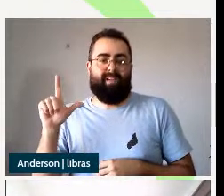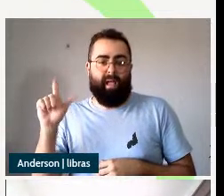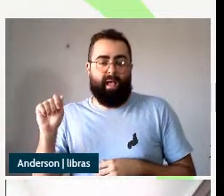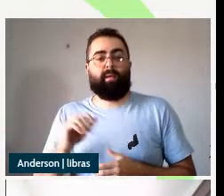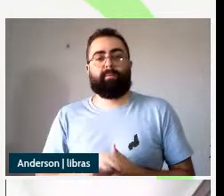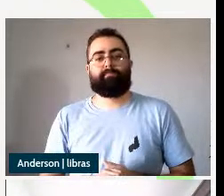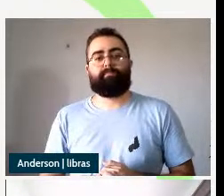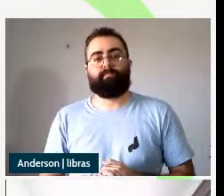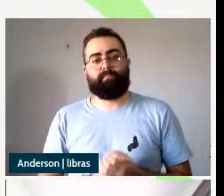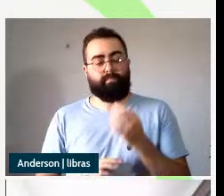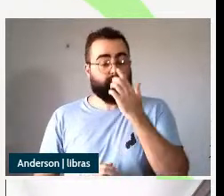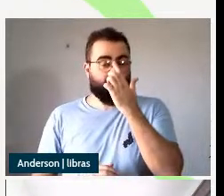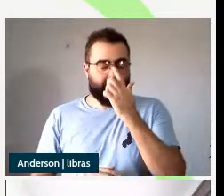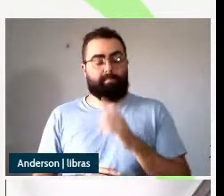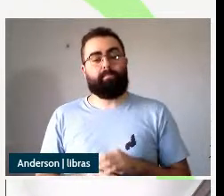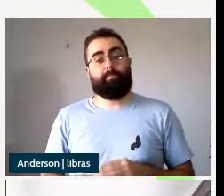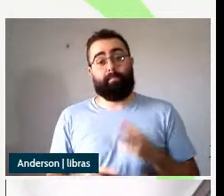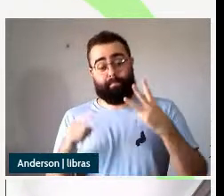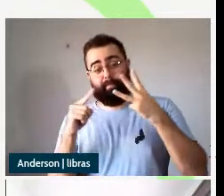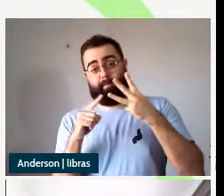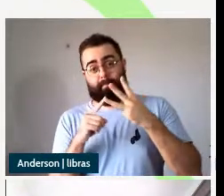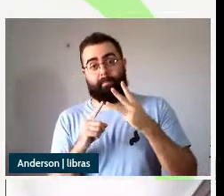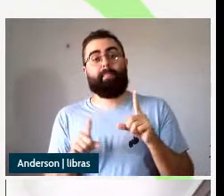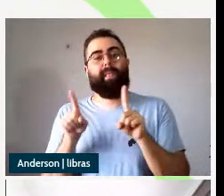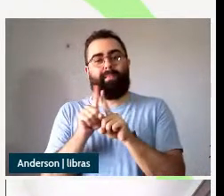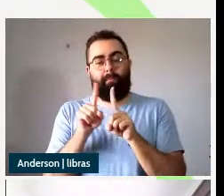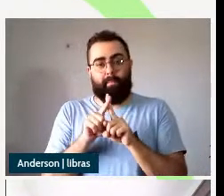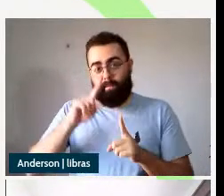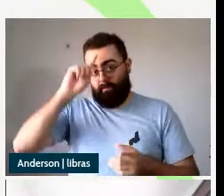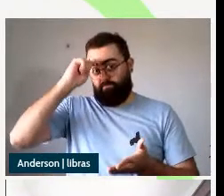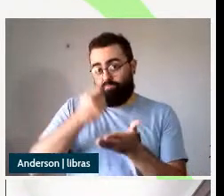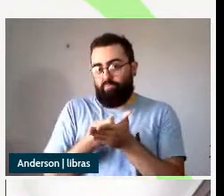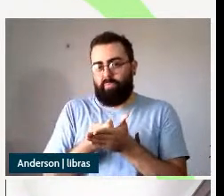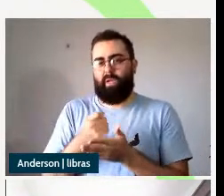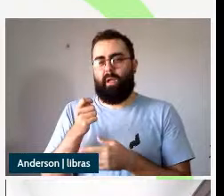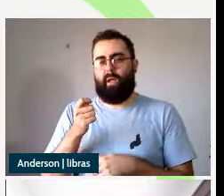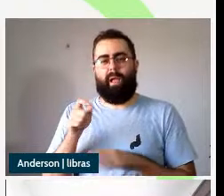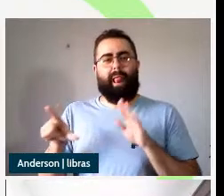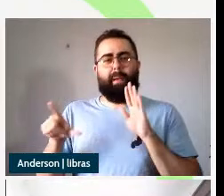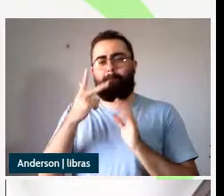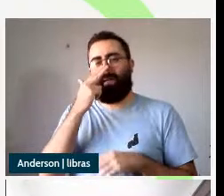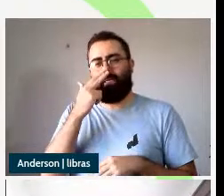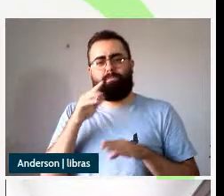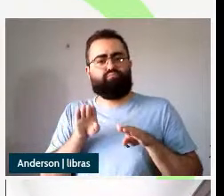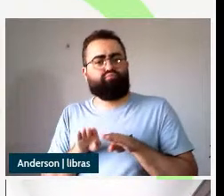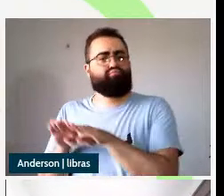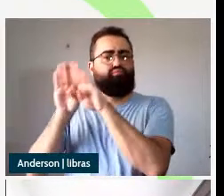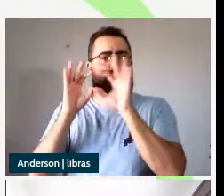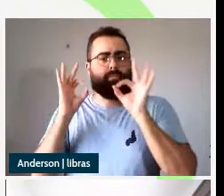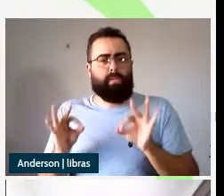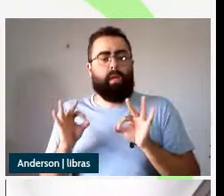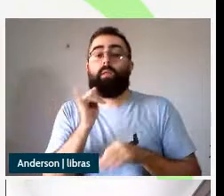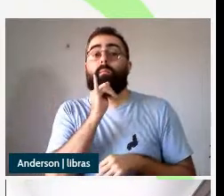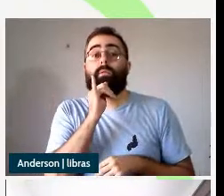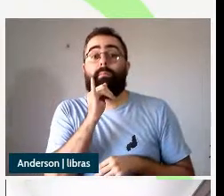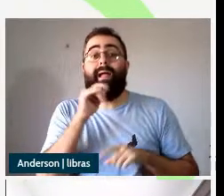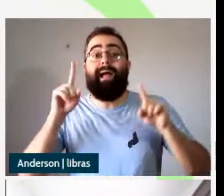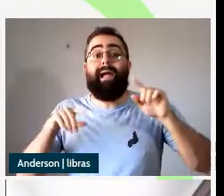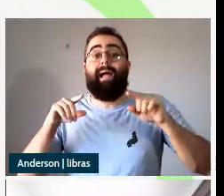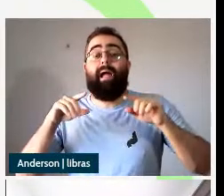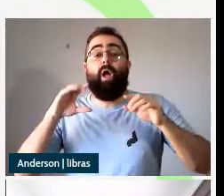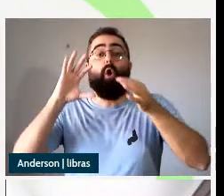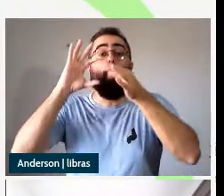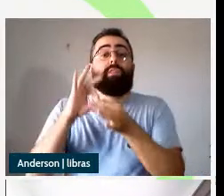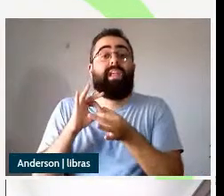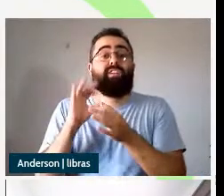assertions so what I've said to you we usually talk about them as generic contexts so in the case of generic